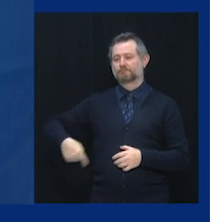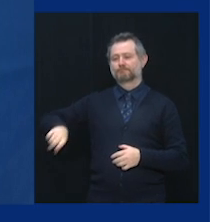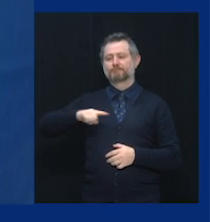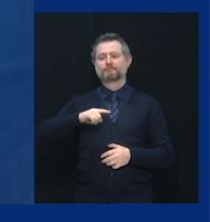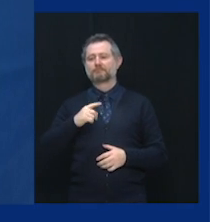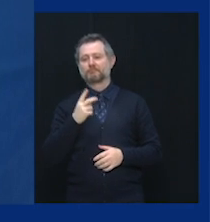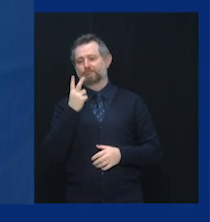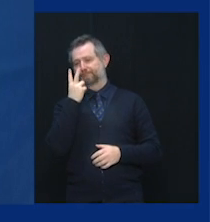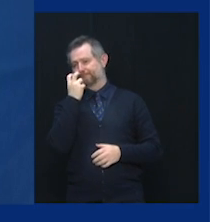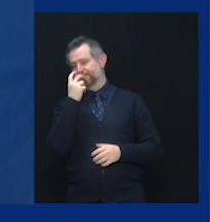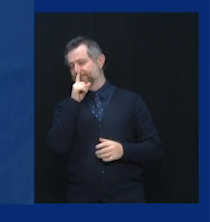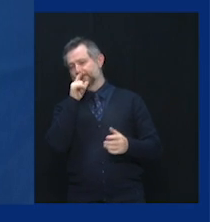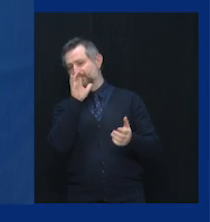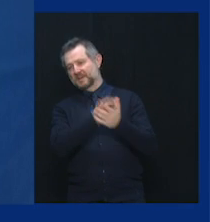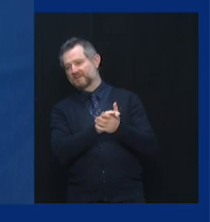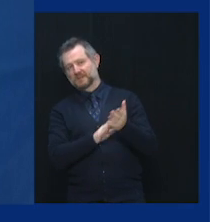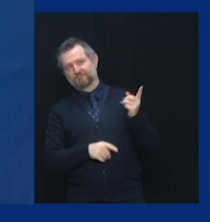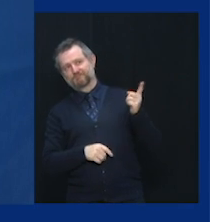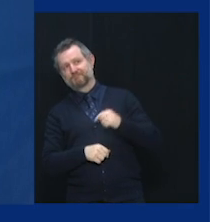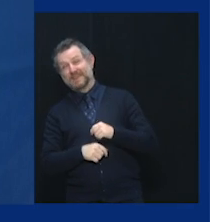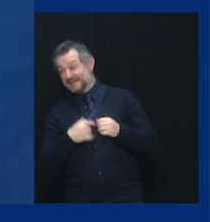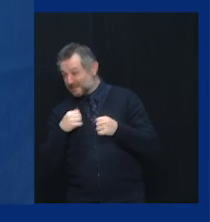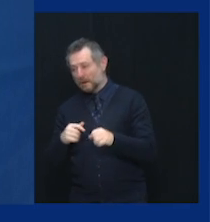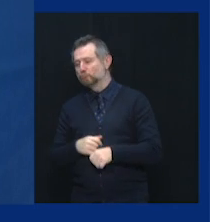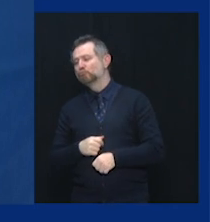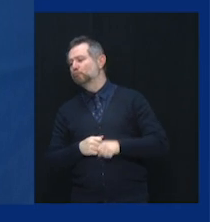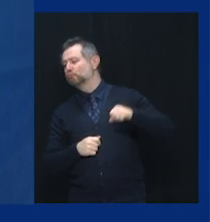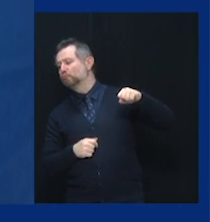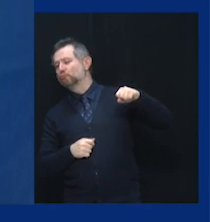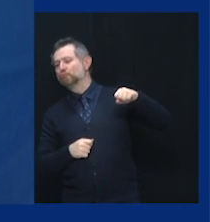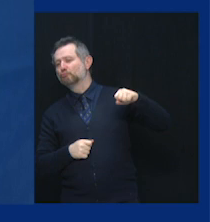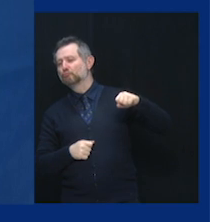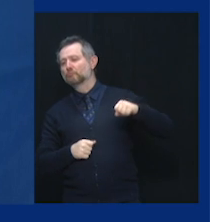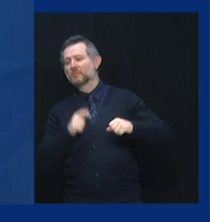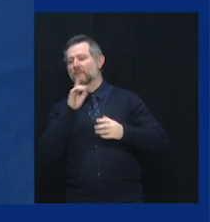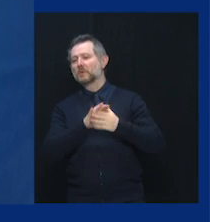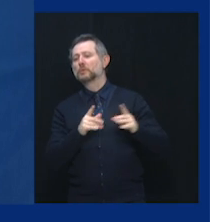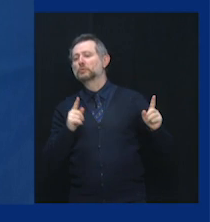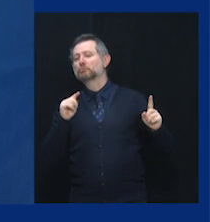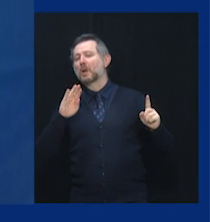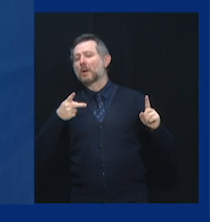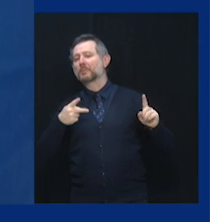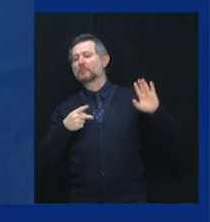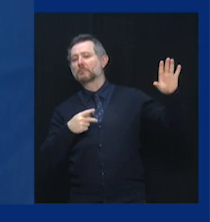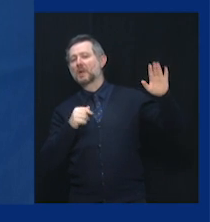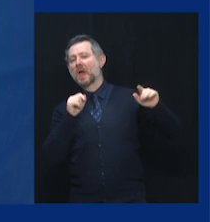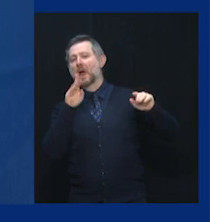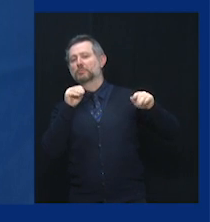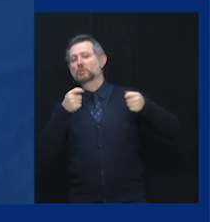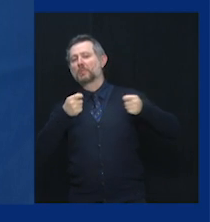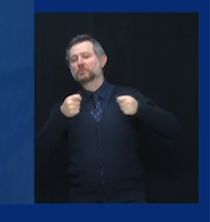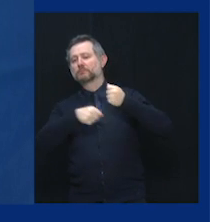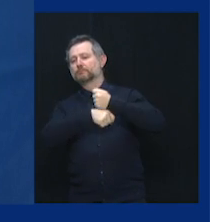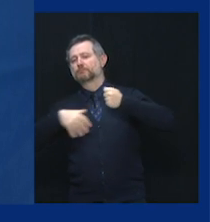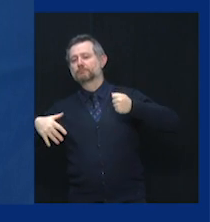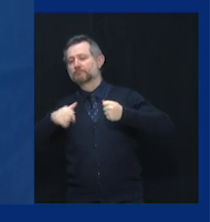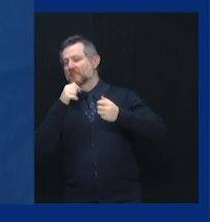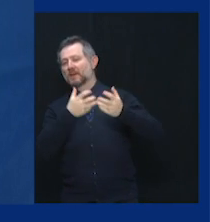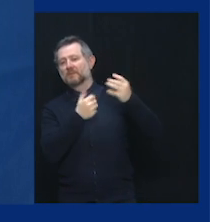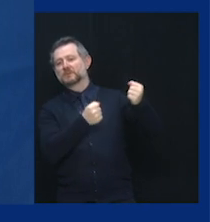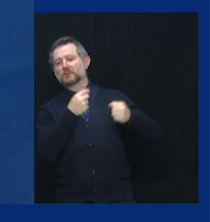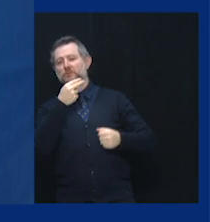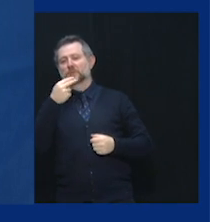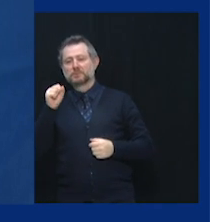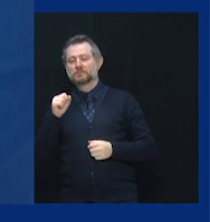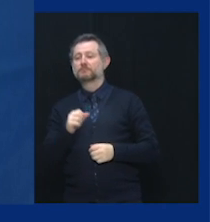believe that administration, and they did not believe that HHS and that FDA. And by the